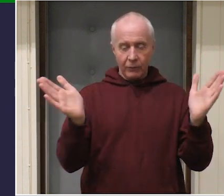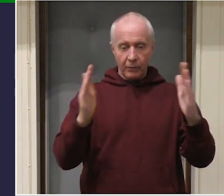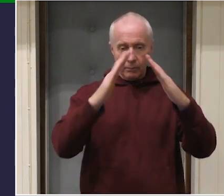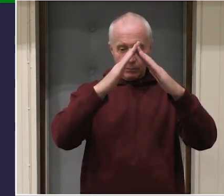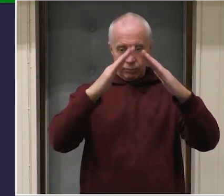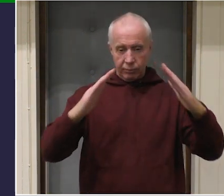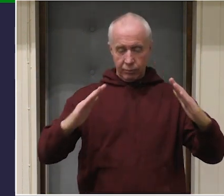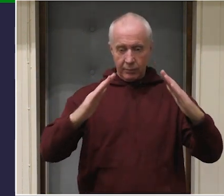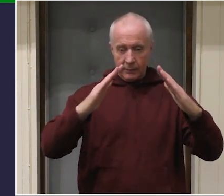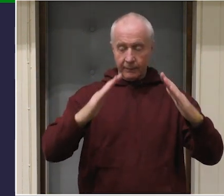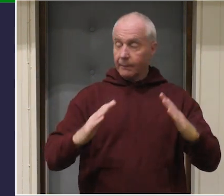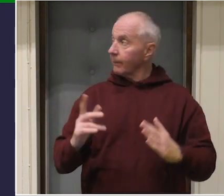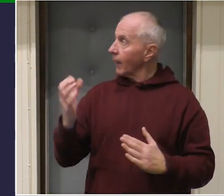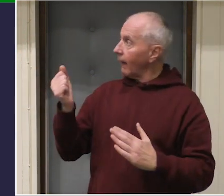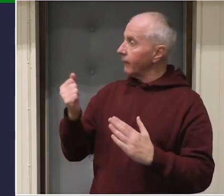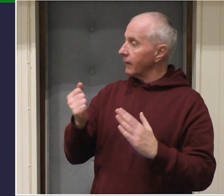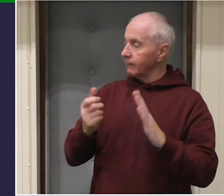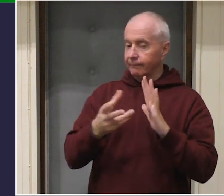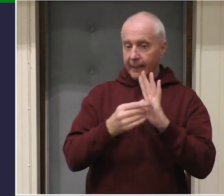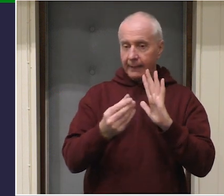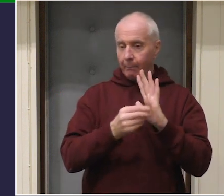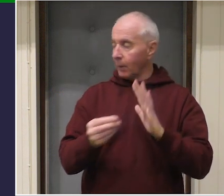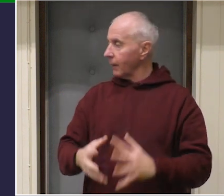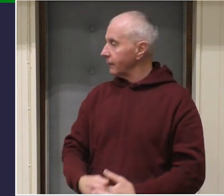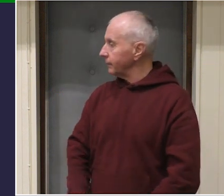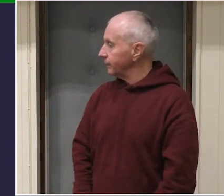I have, fingers crossed, a demonstration.